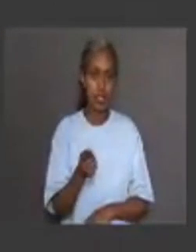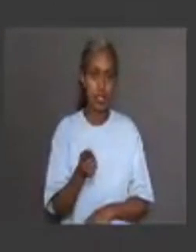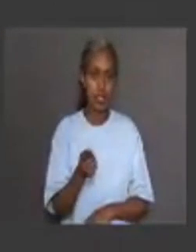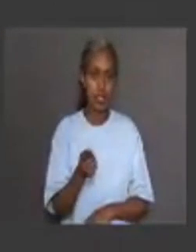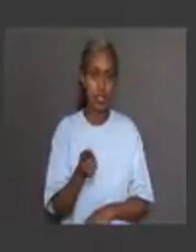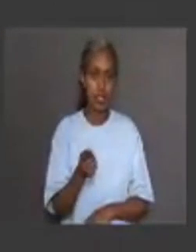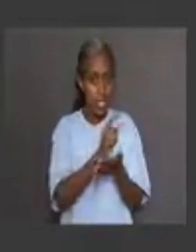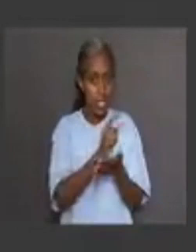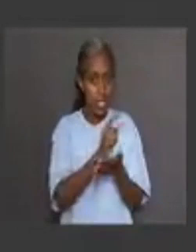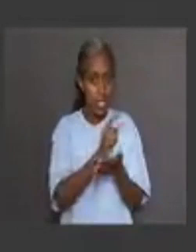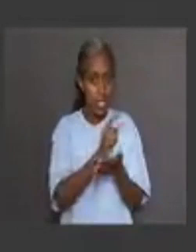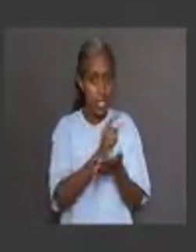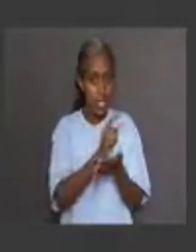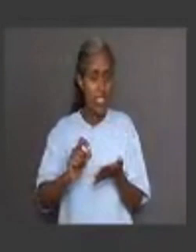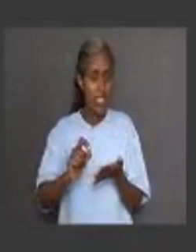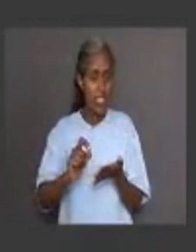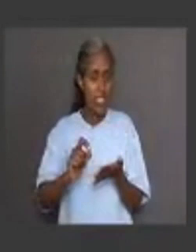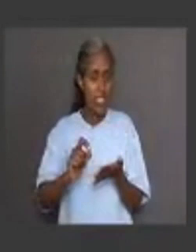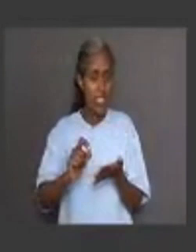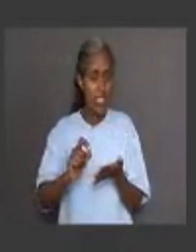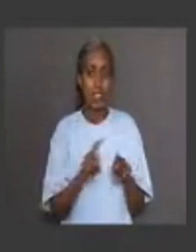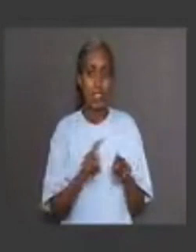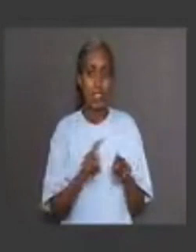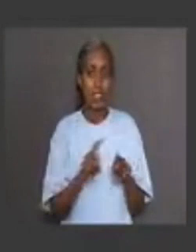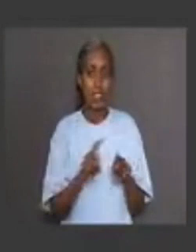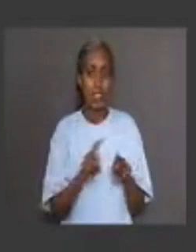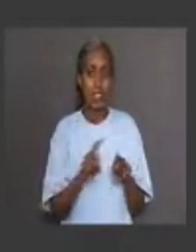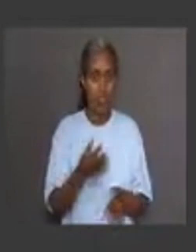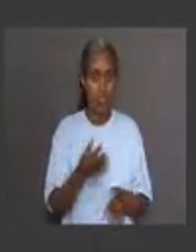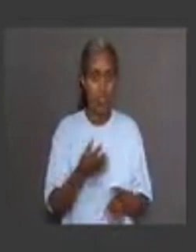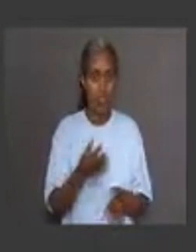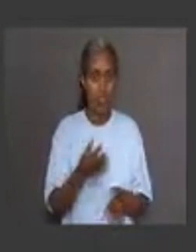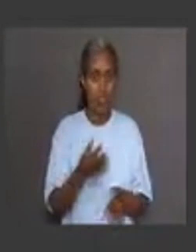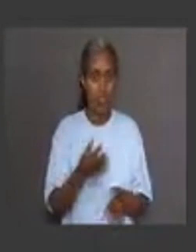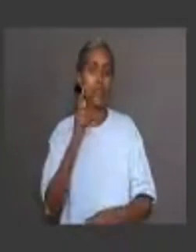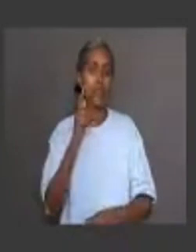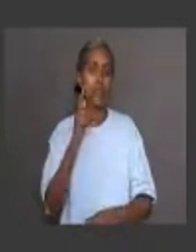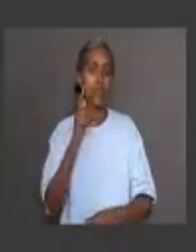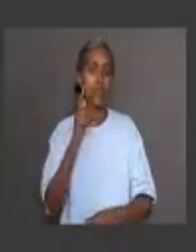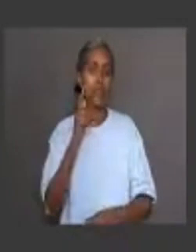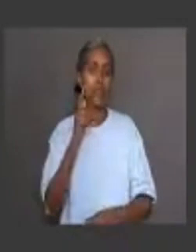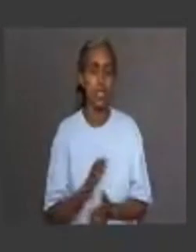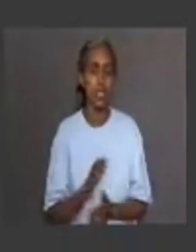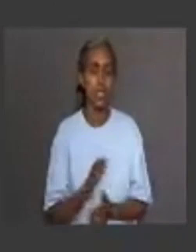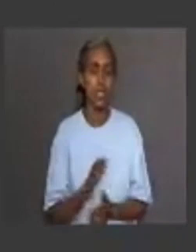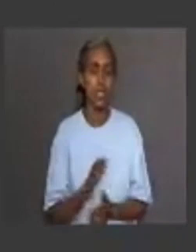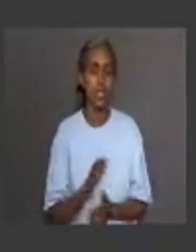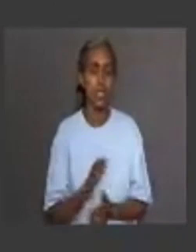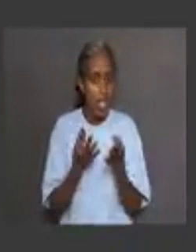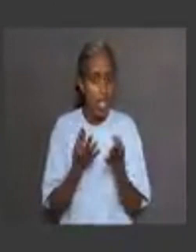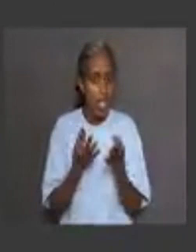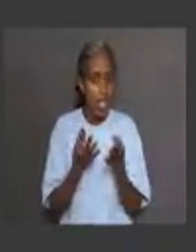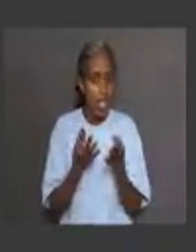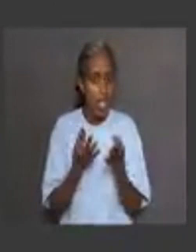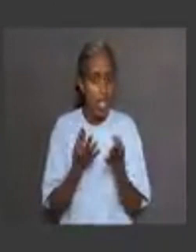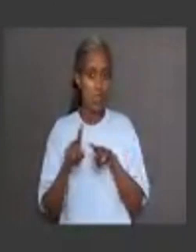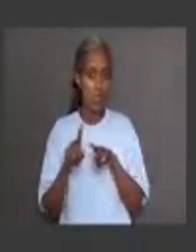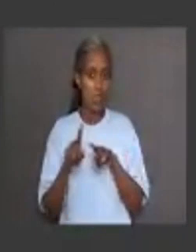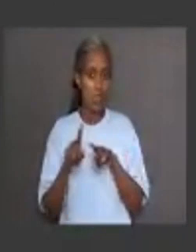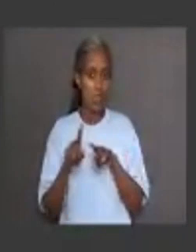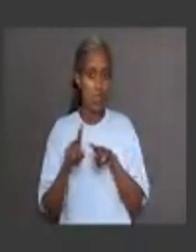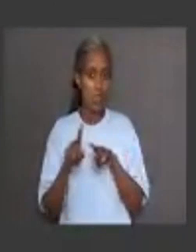written as f minus g and is expressed as